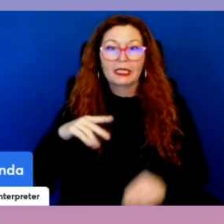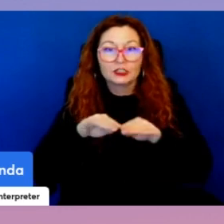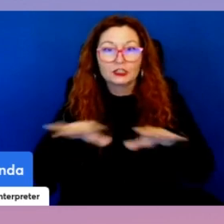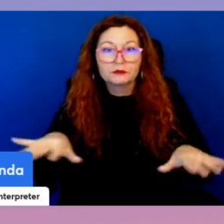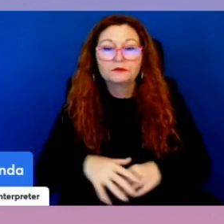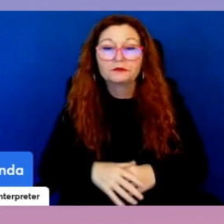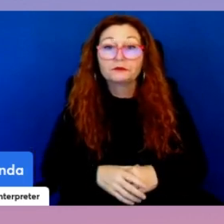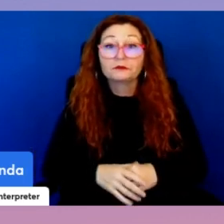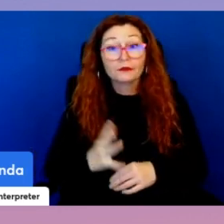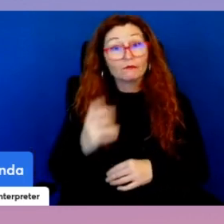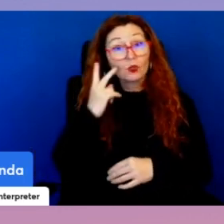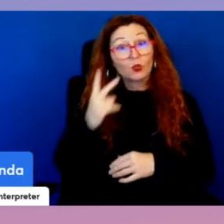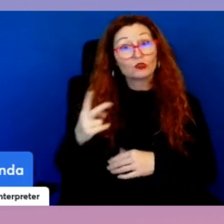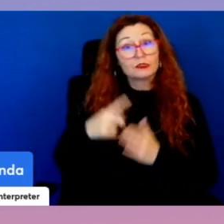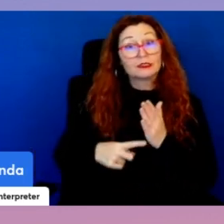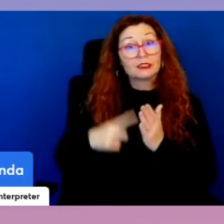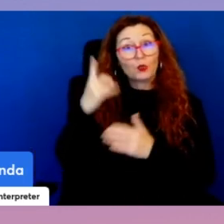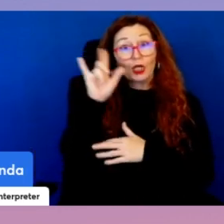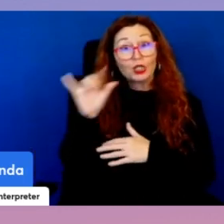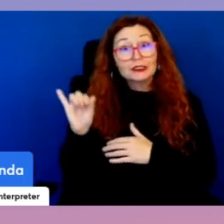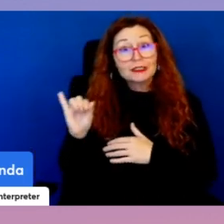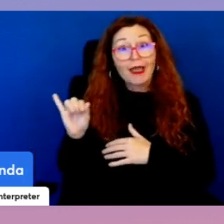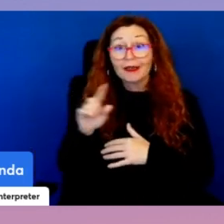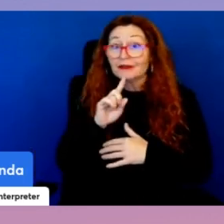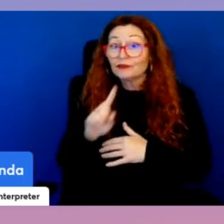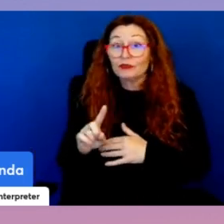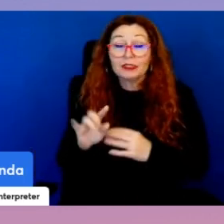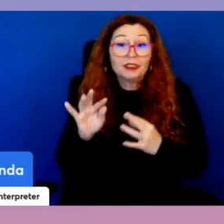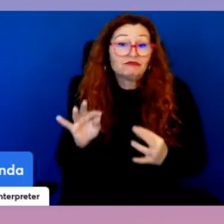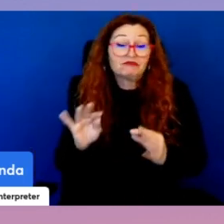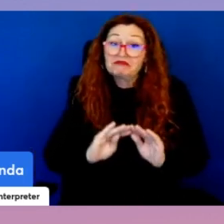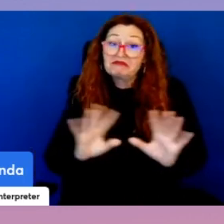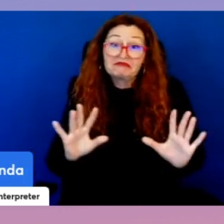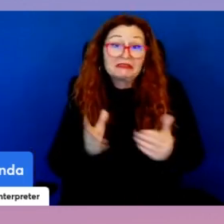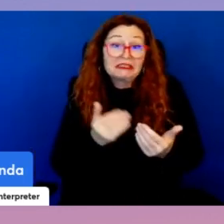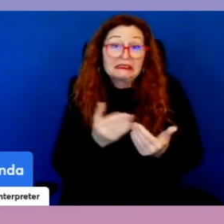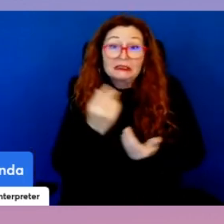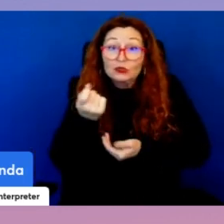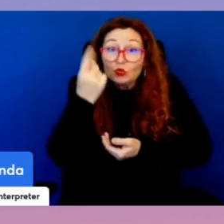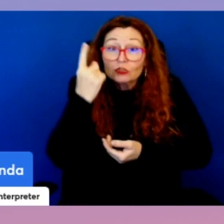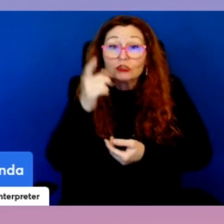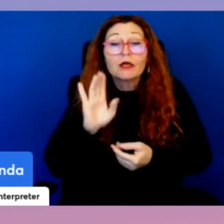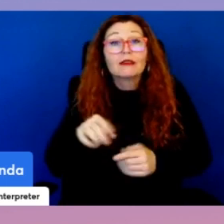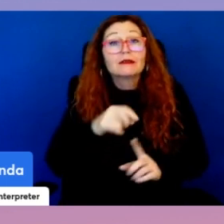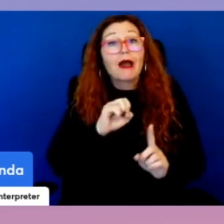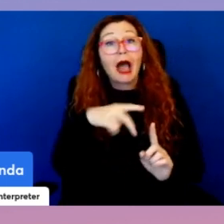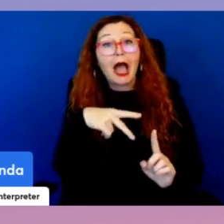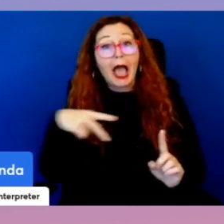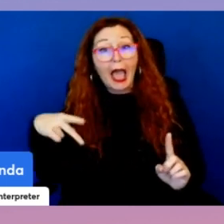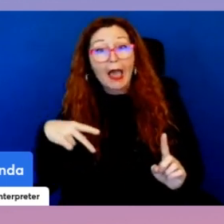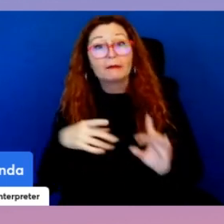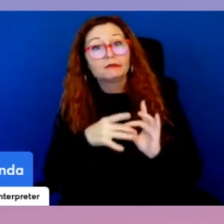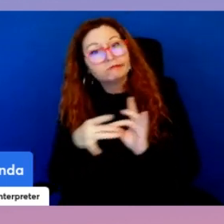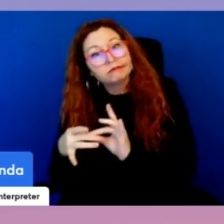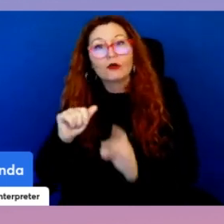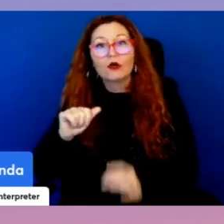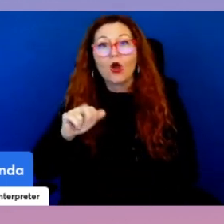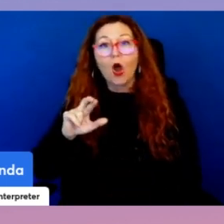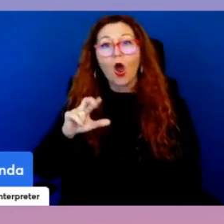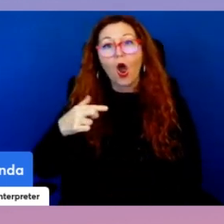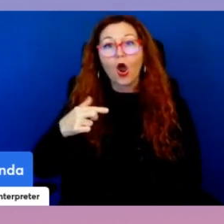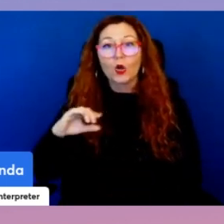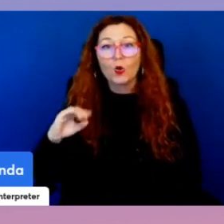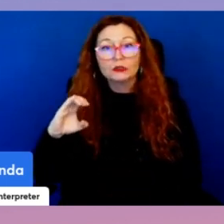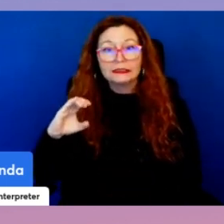like, it's pretty straightforward. It's an application for ArgoCD. It's going to be